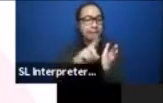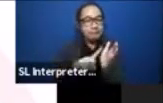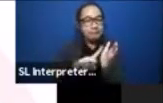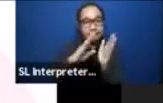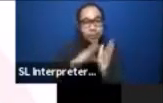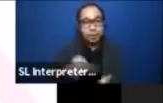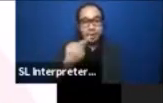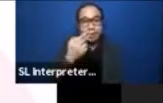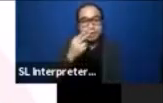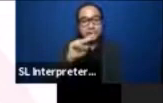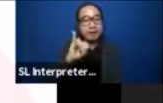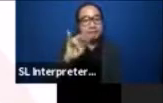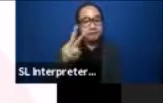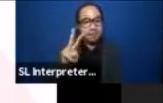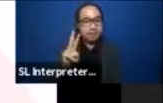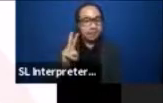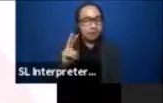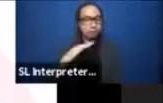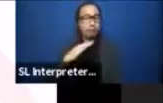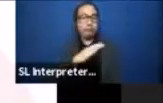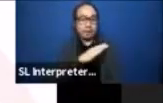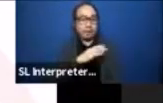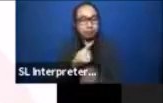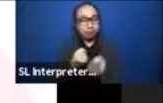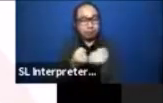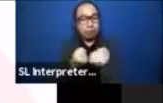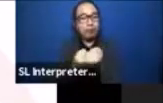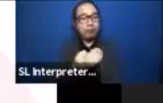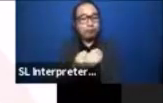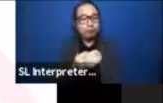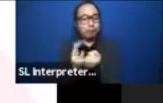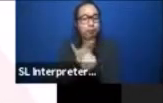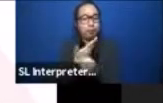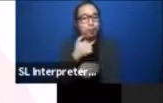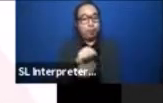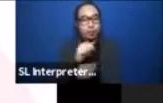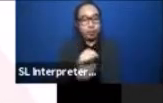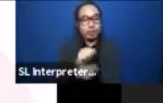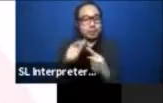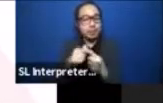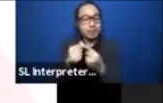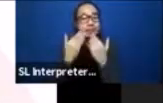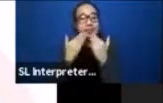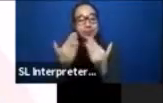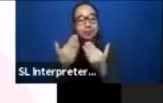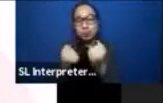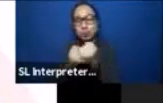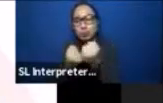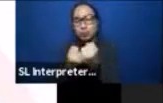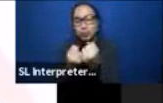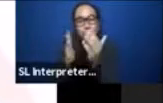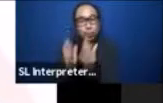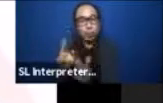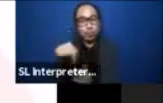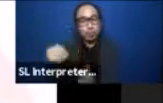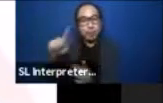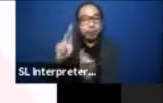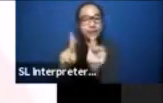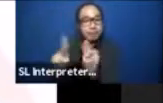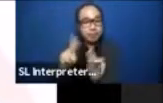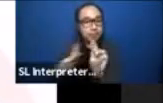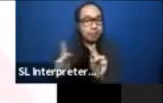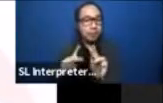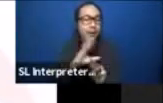who support our works, and special thanks to our supporters, collaborator, and the